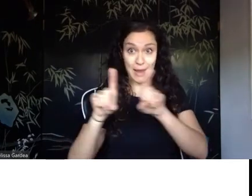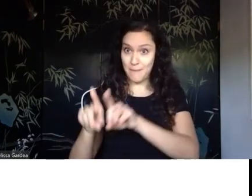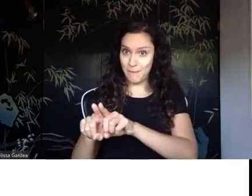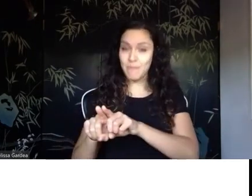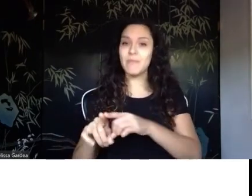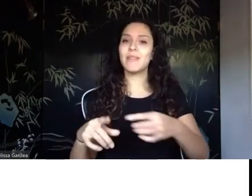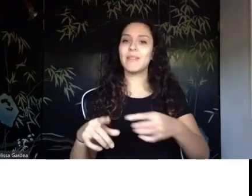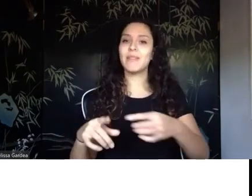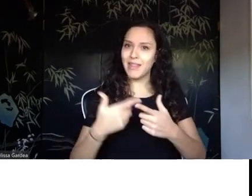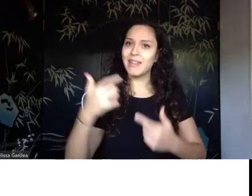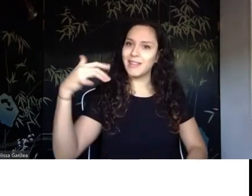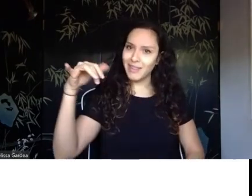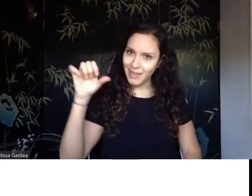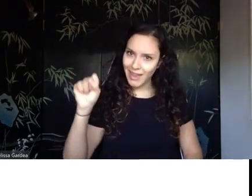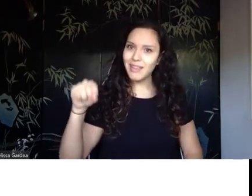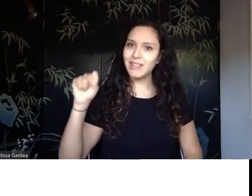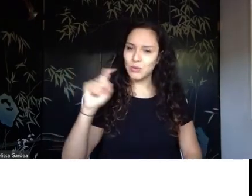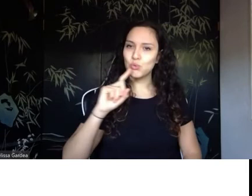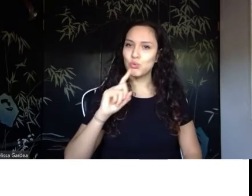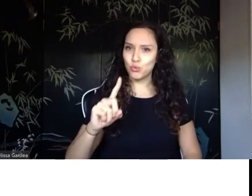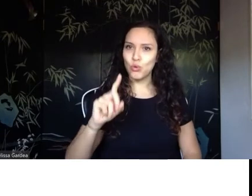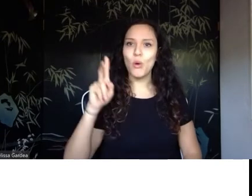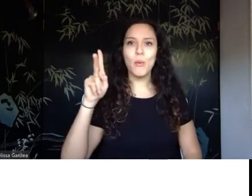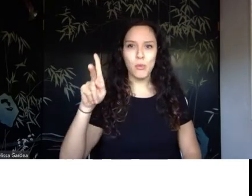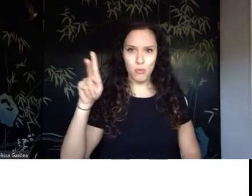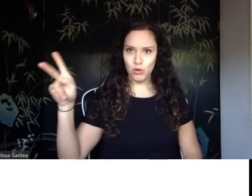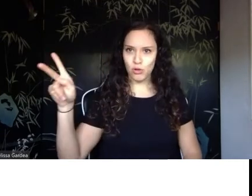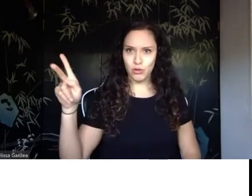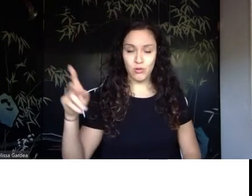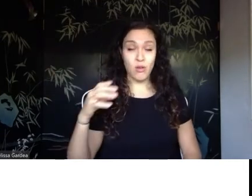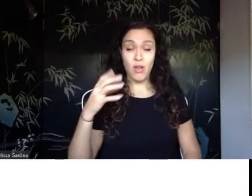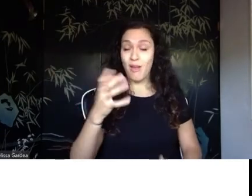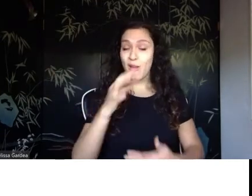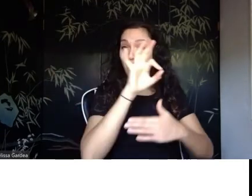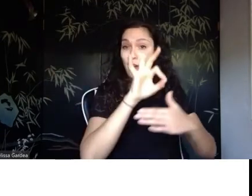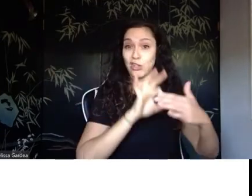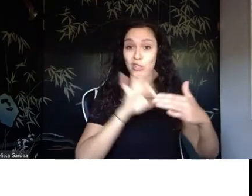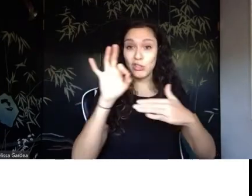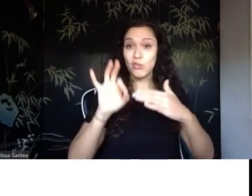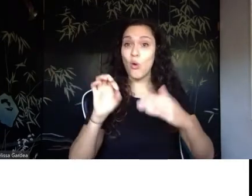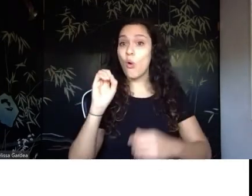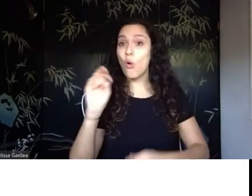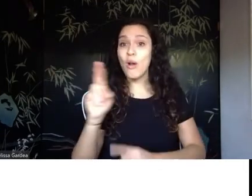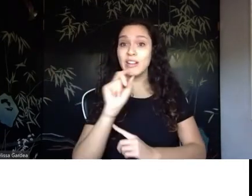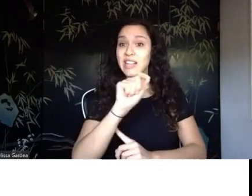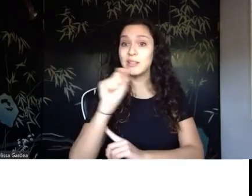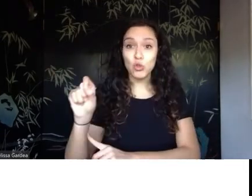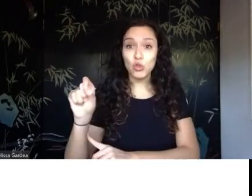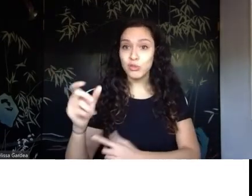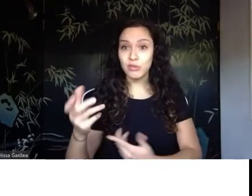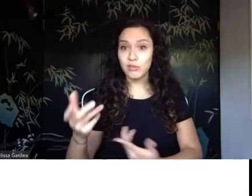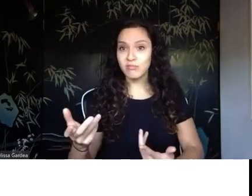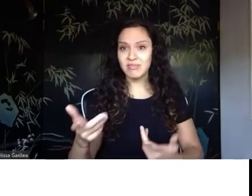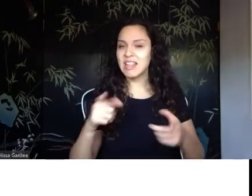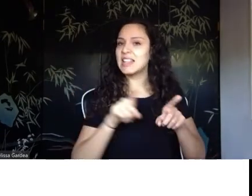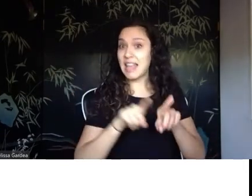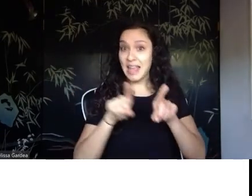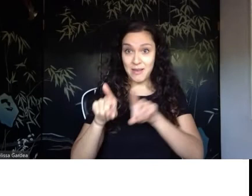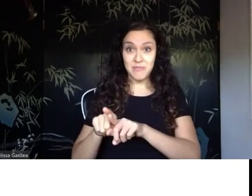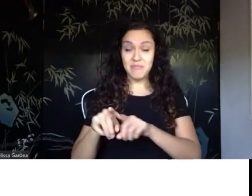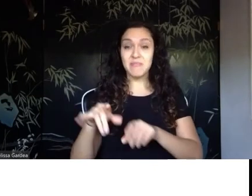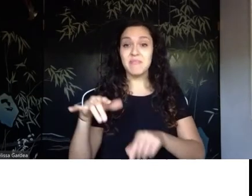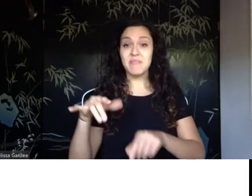both fractions, when you simplify both of them, if they equal the same fraction, the same exact number, even if you made it into